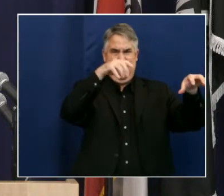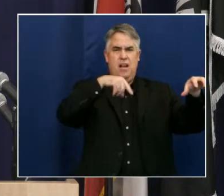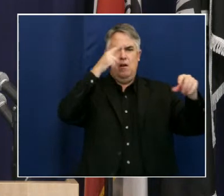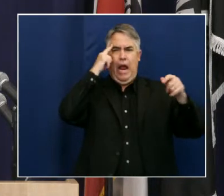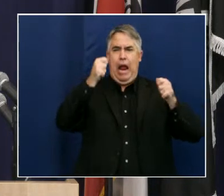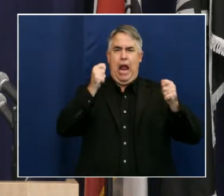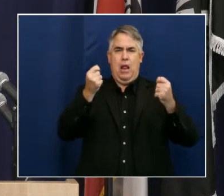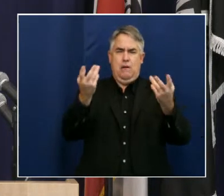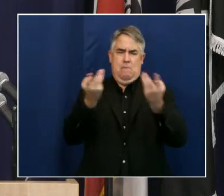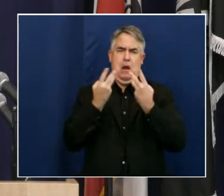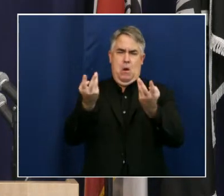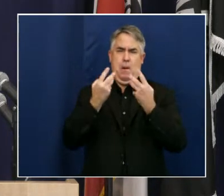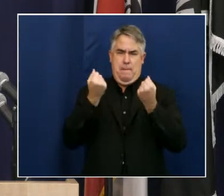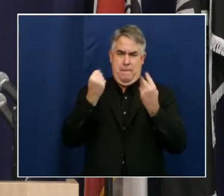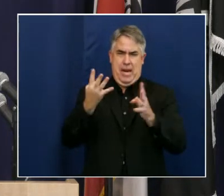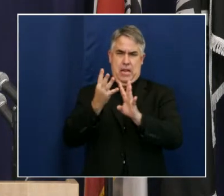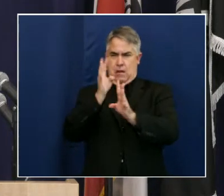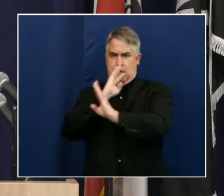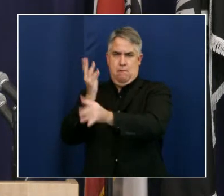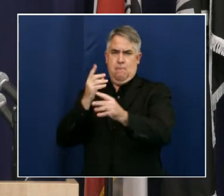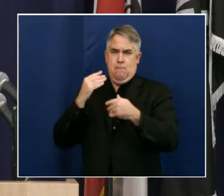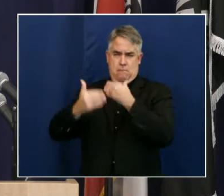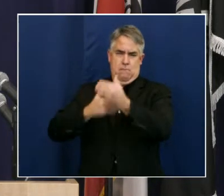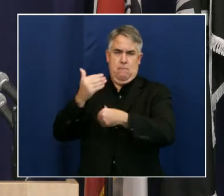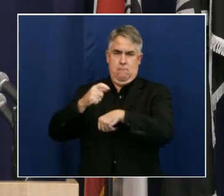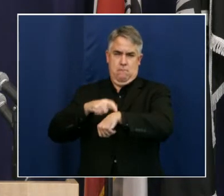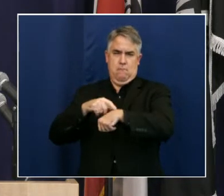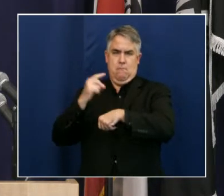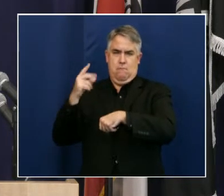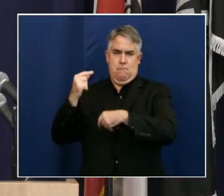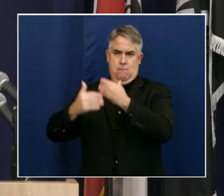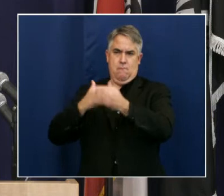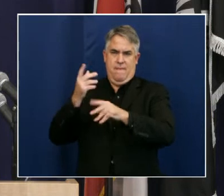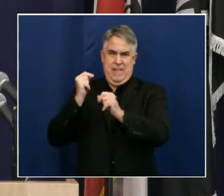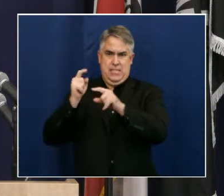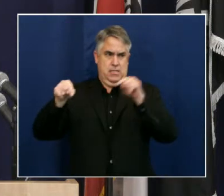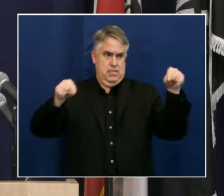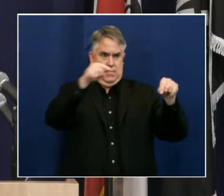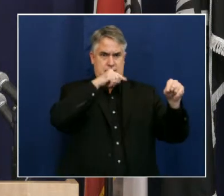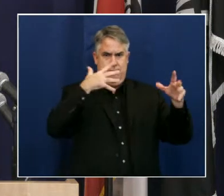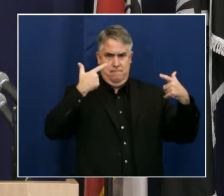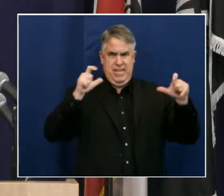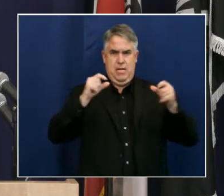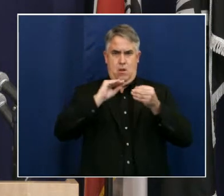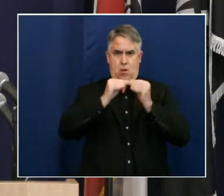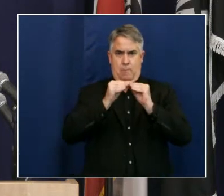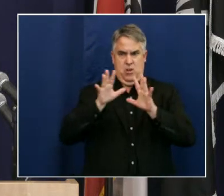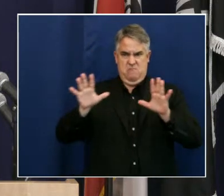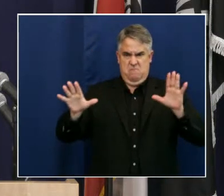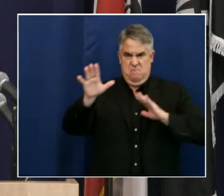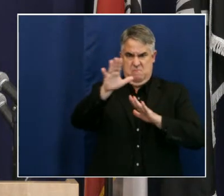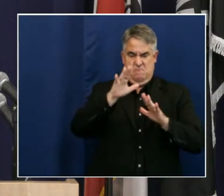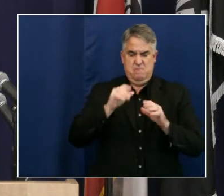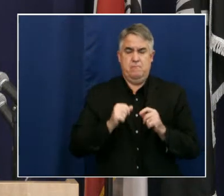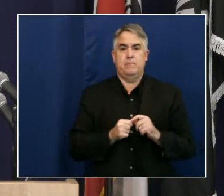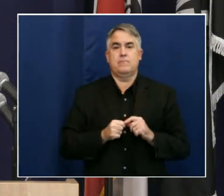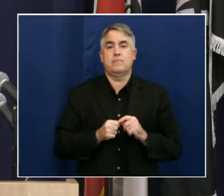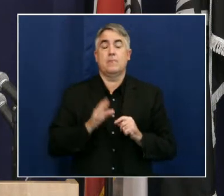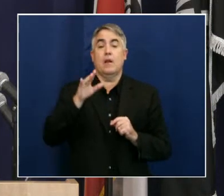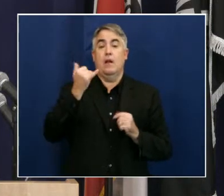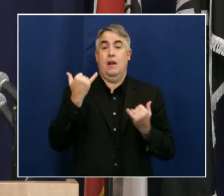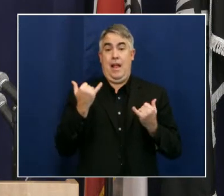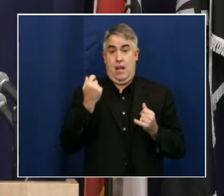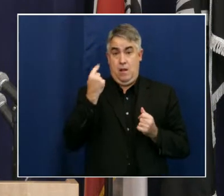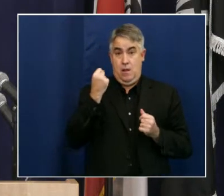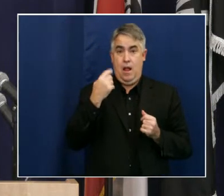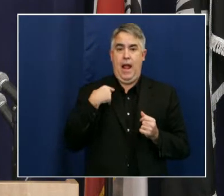be available to the public based on the tiering and the criteria we were in at the time. We presently have 4 smaller